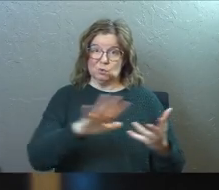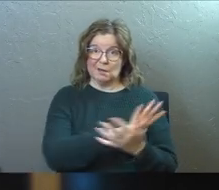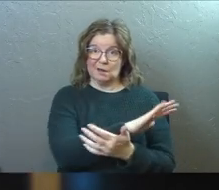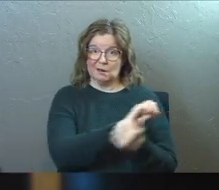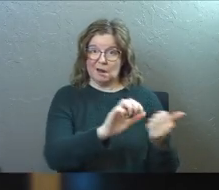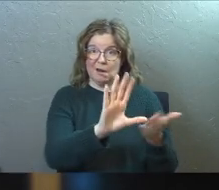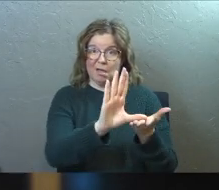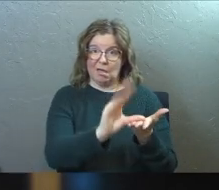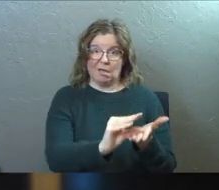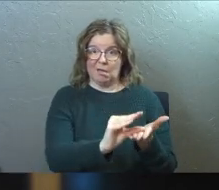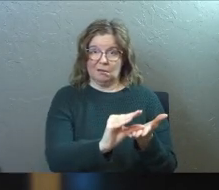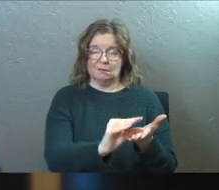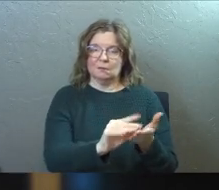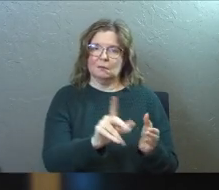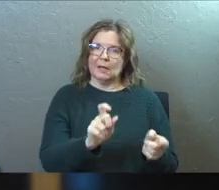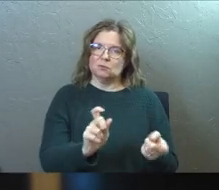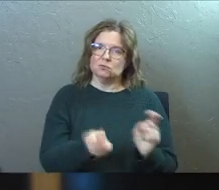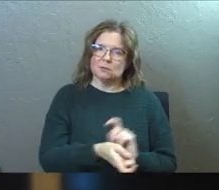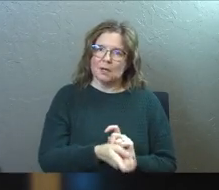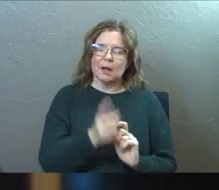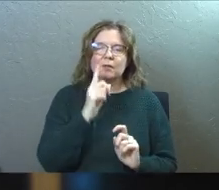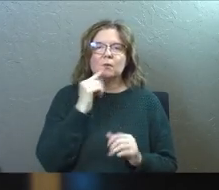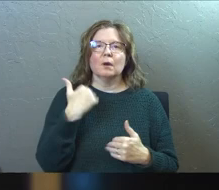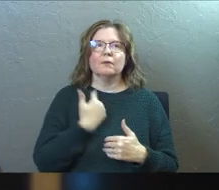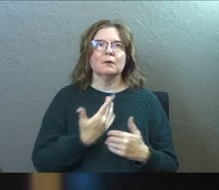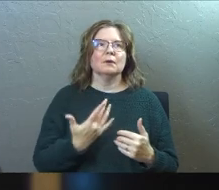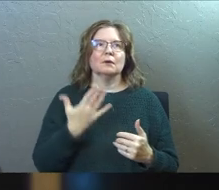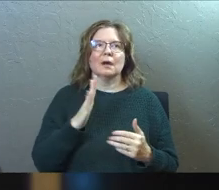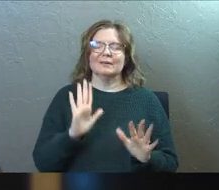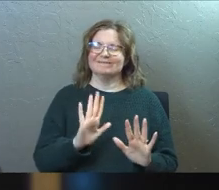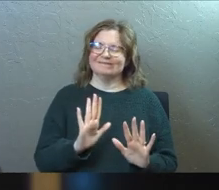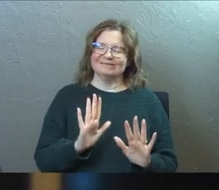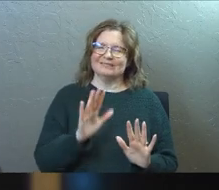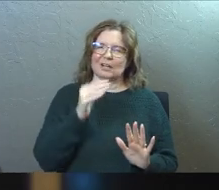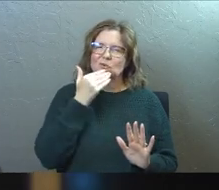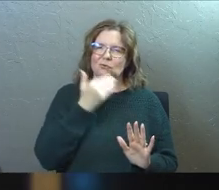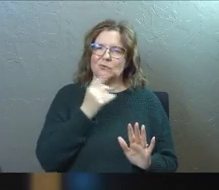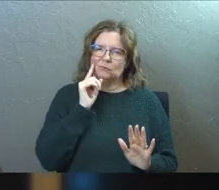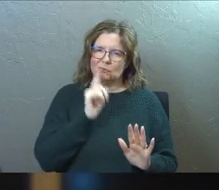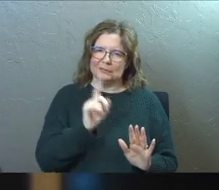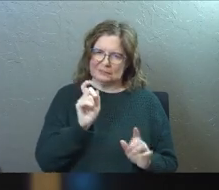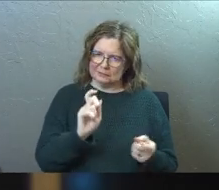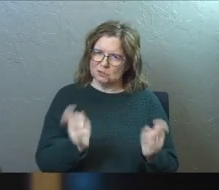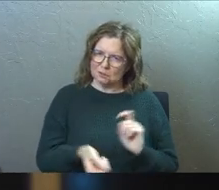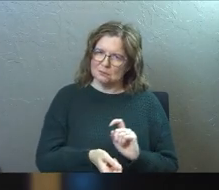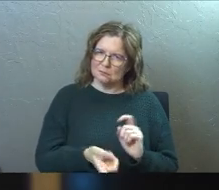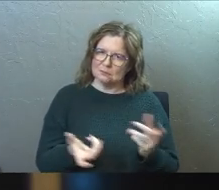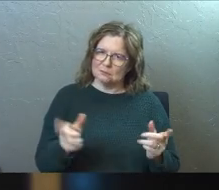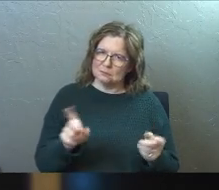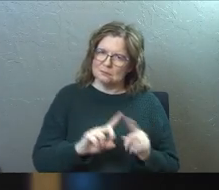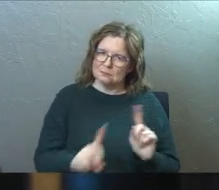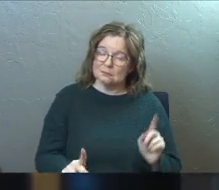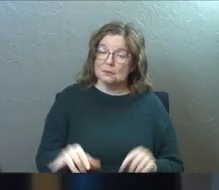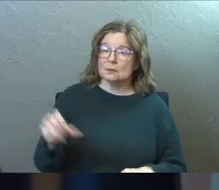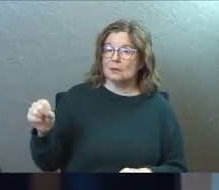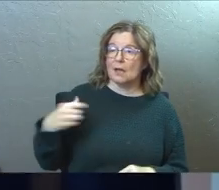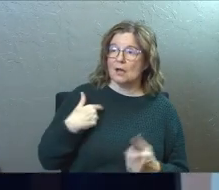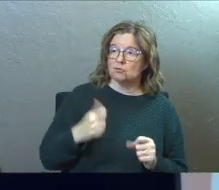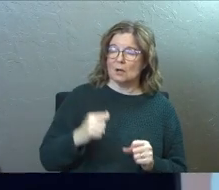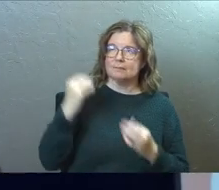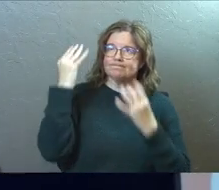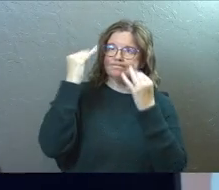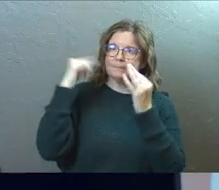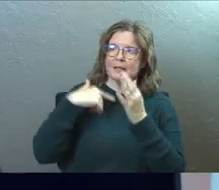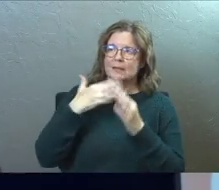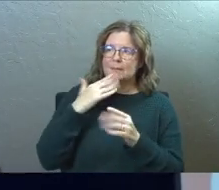down, and that has to change. And I think we've all got those things where God's like, this is bad language, and this needs to be different. Yeah, I tried to